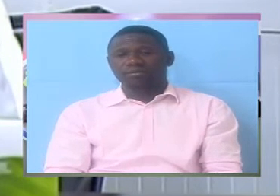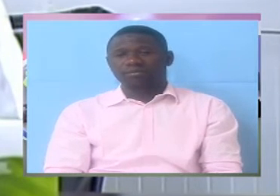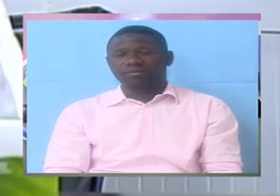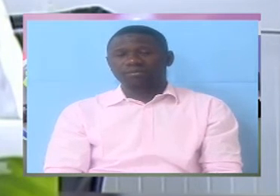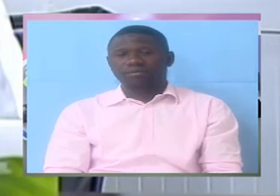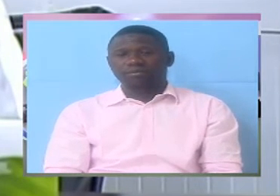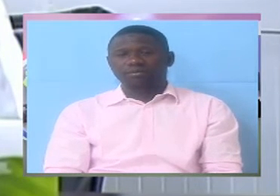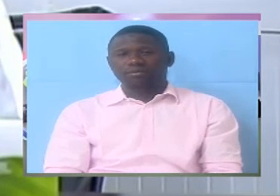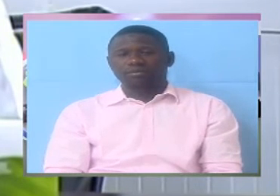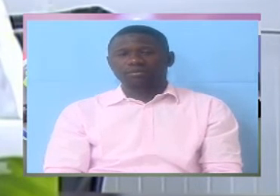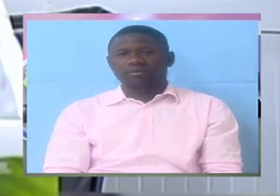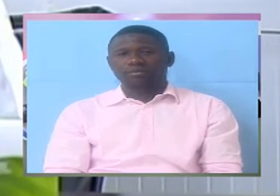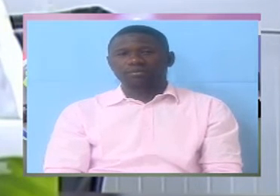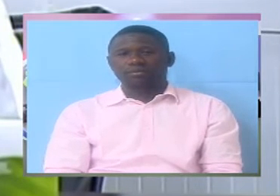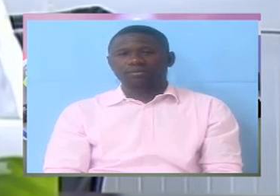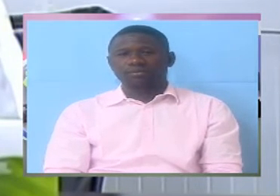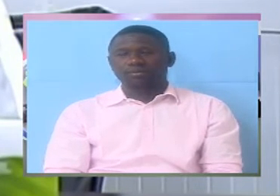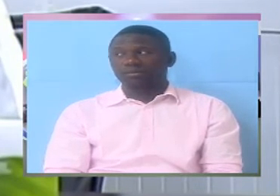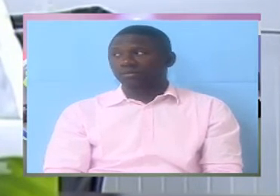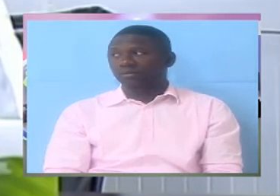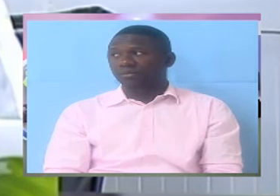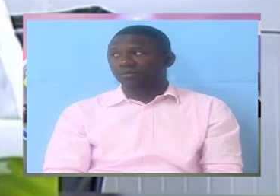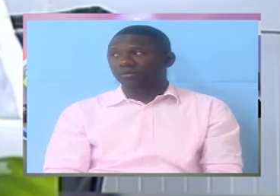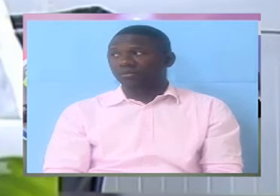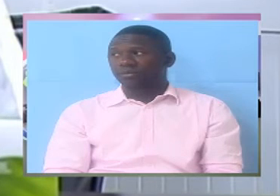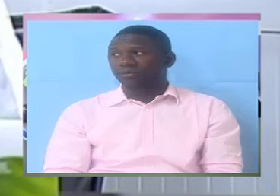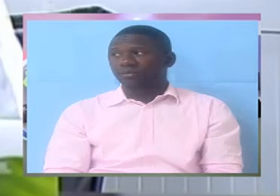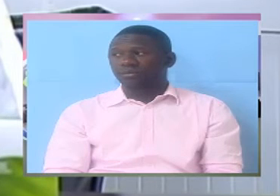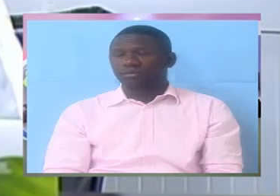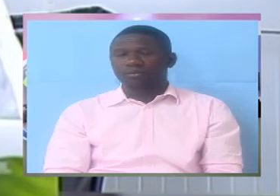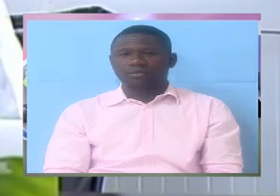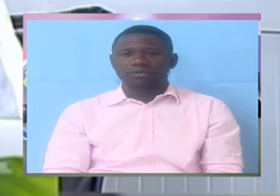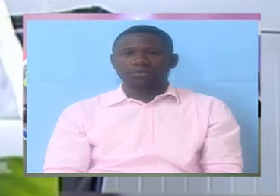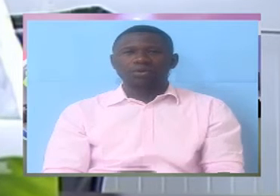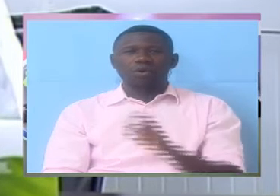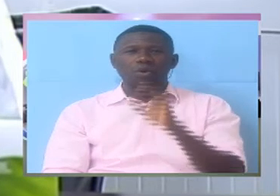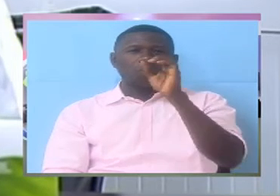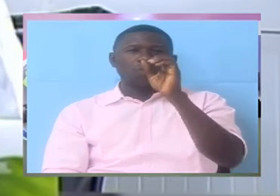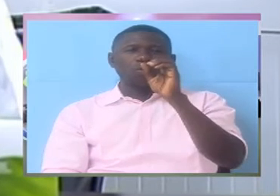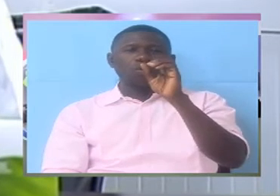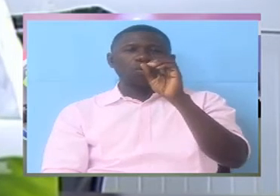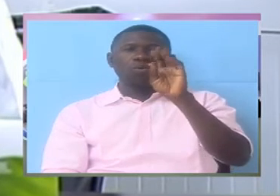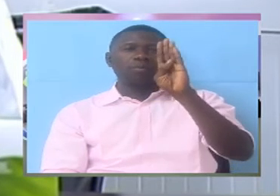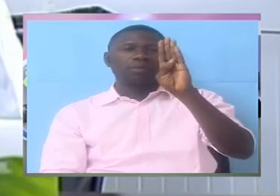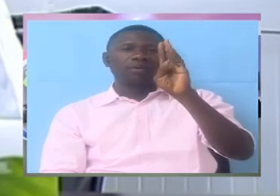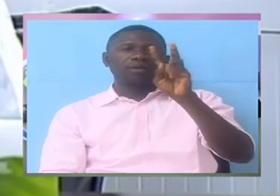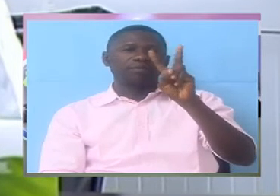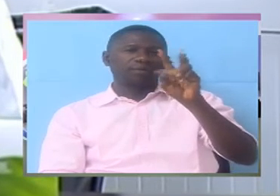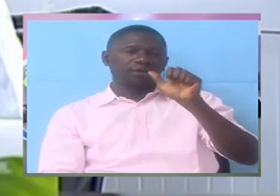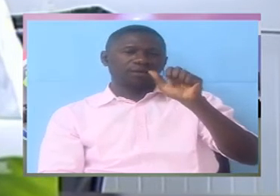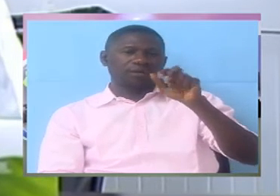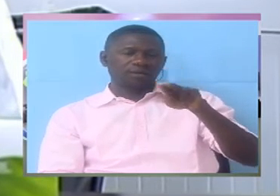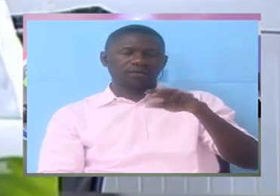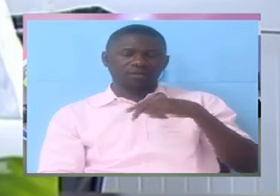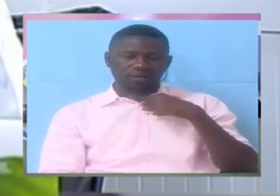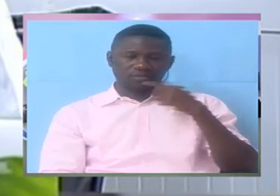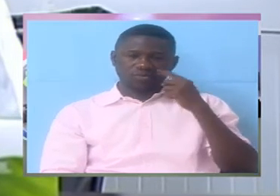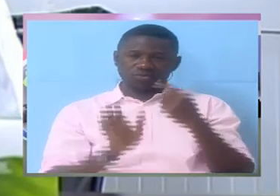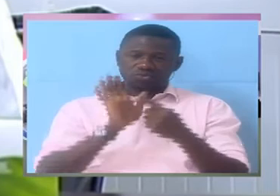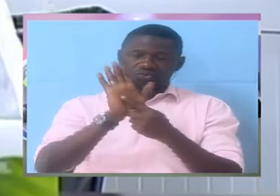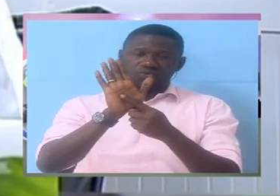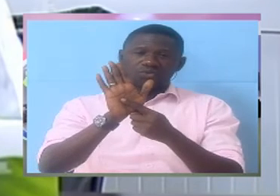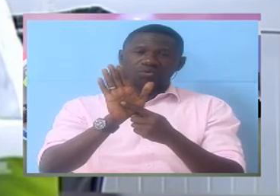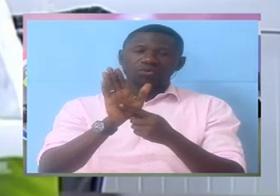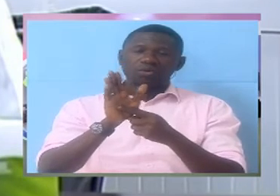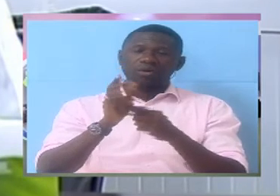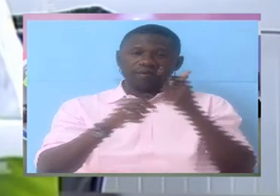Can we play Obi-Wan? Can we play the video showing Ibrahima Barrow's